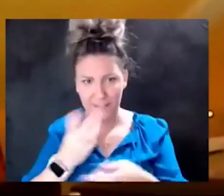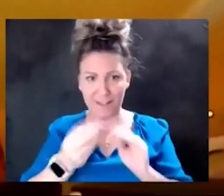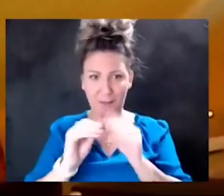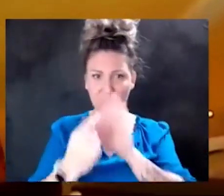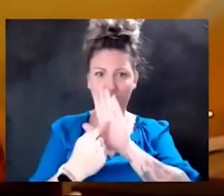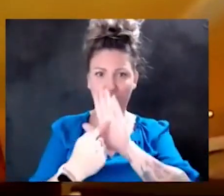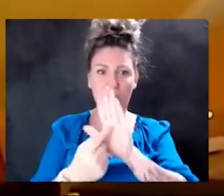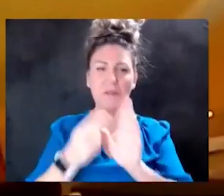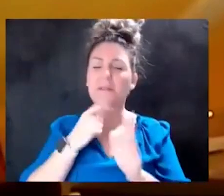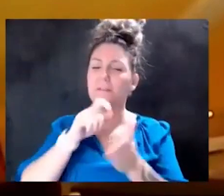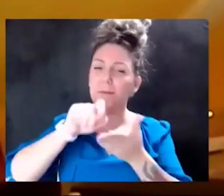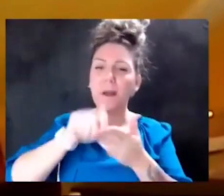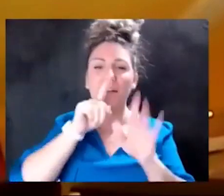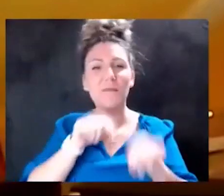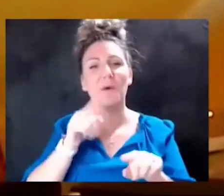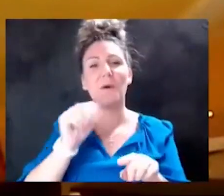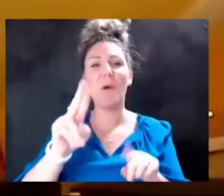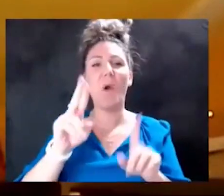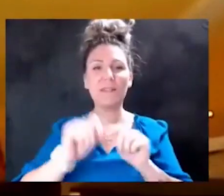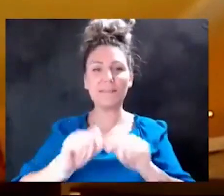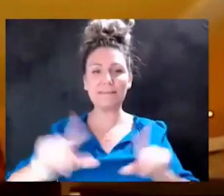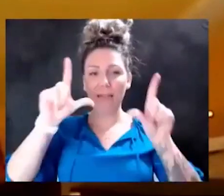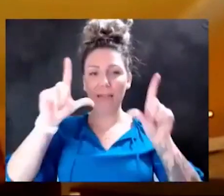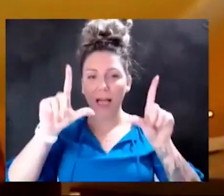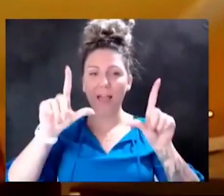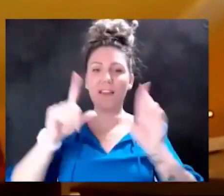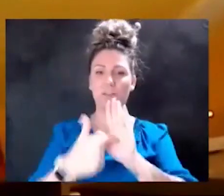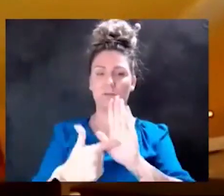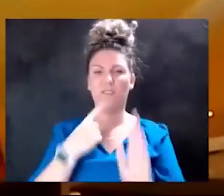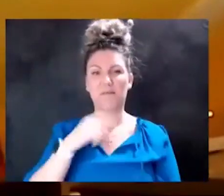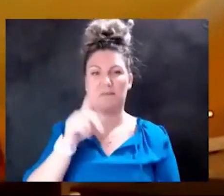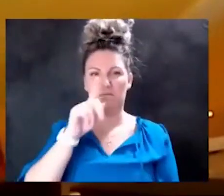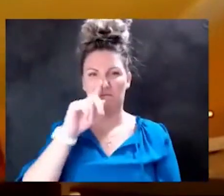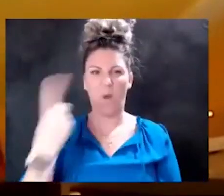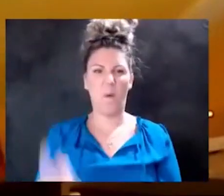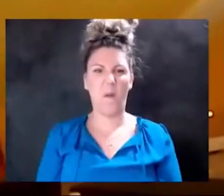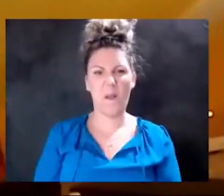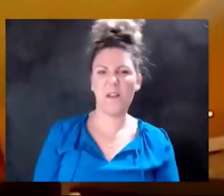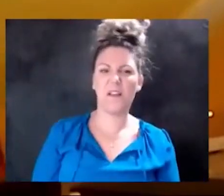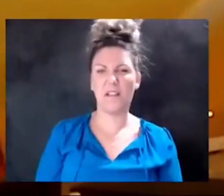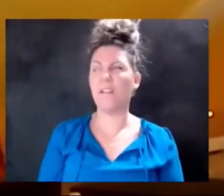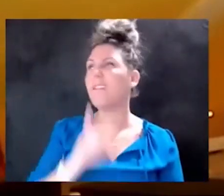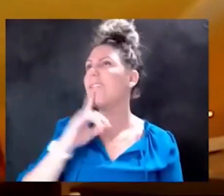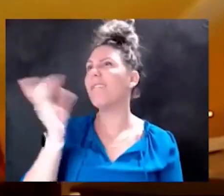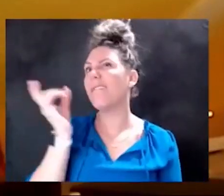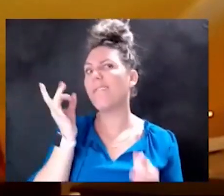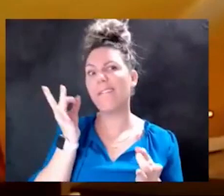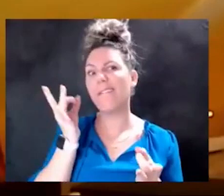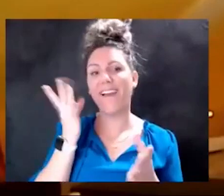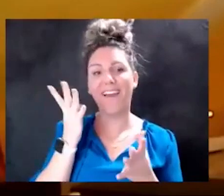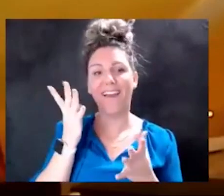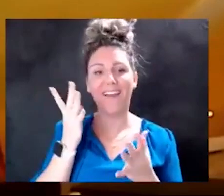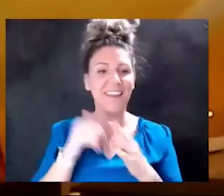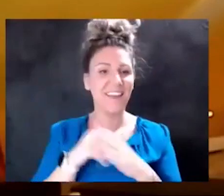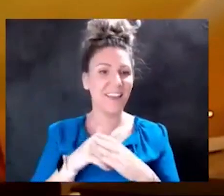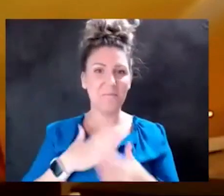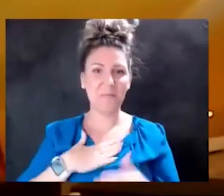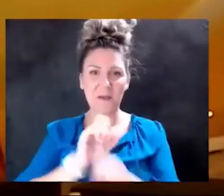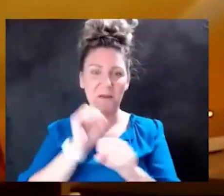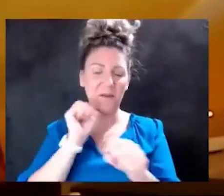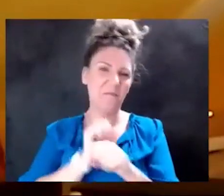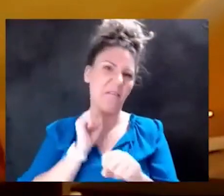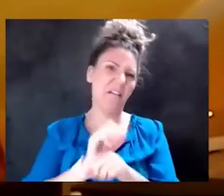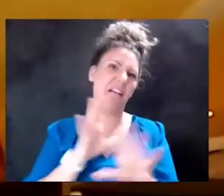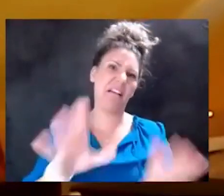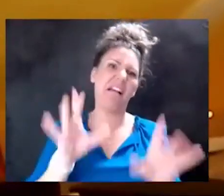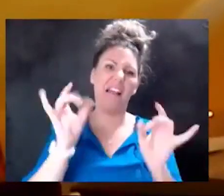have to write a report or maybe make some slides. And I was so bored doing that. I just hated it. It was like the part of the work I dreaded the most. And